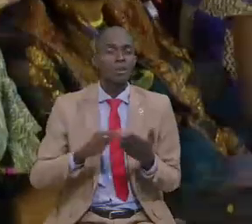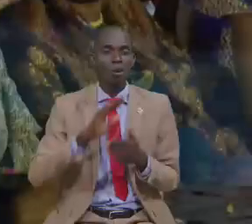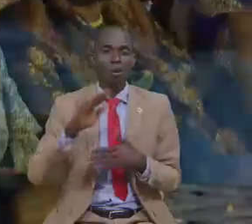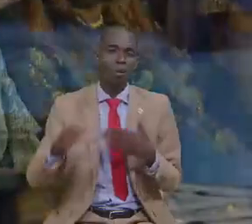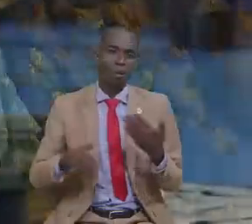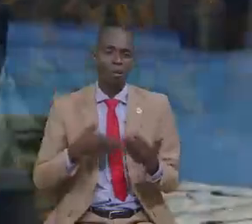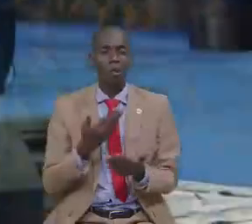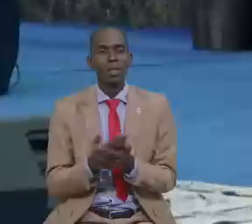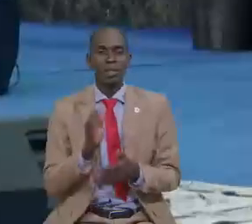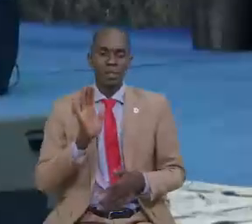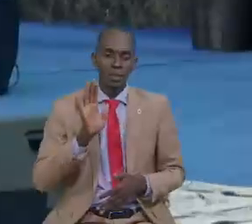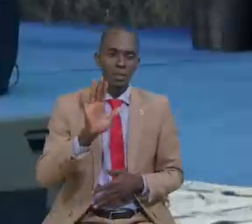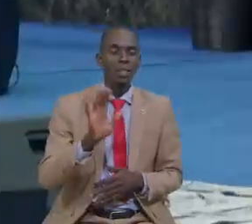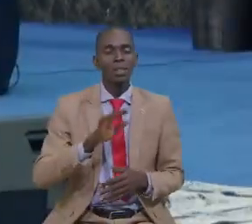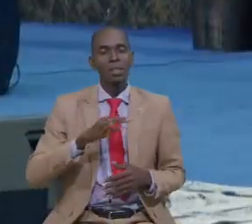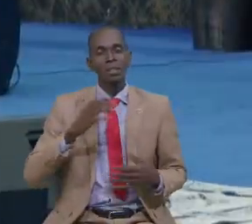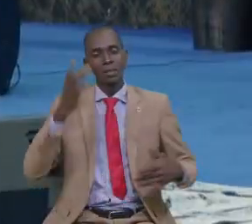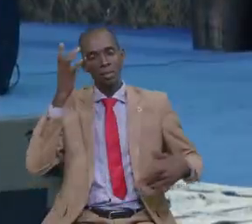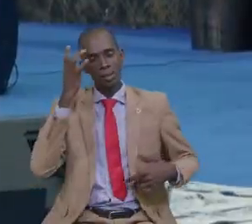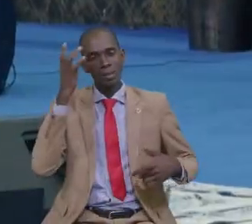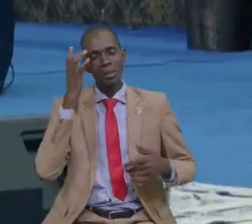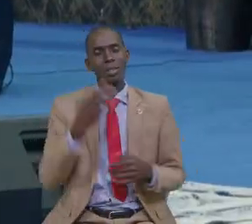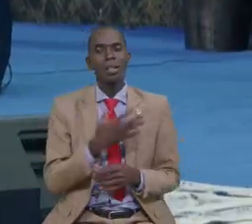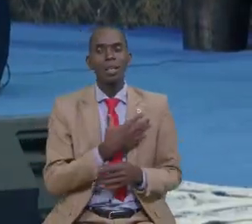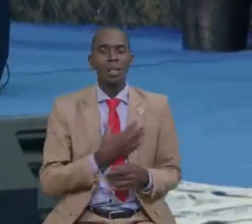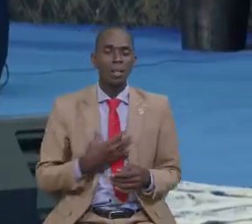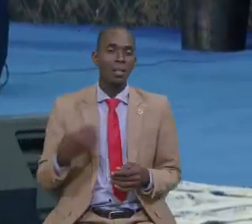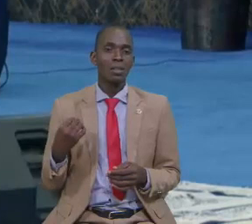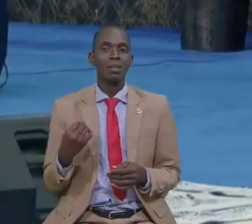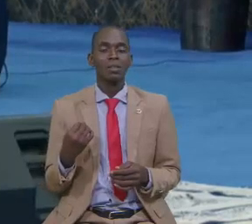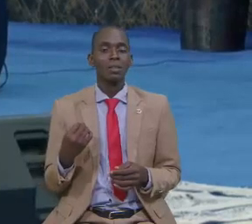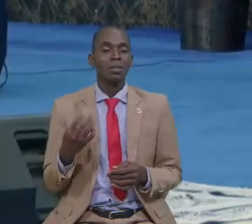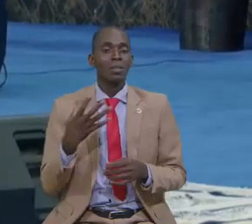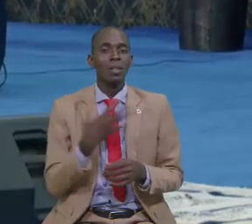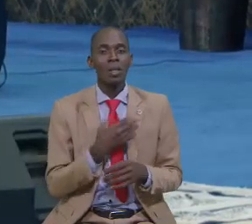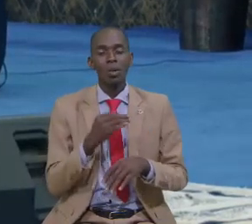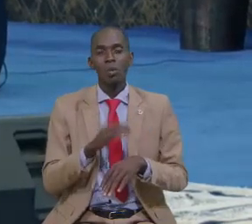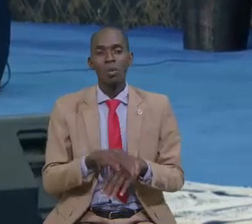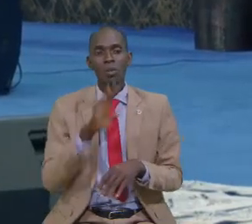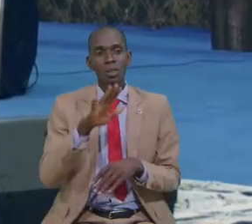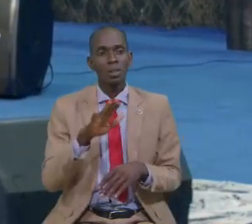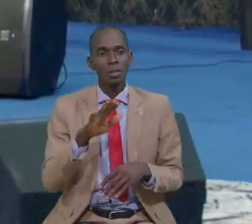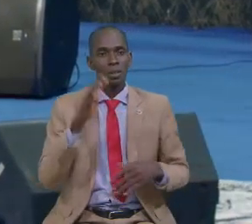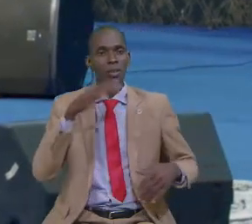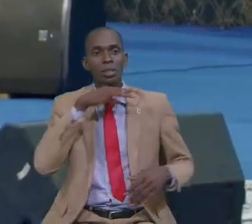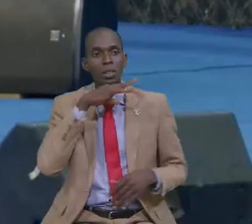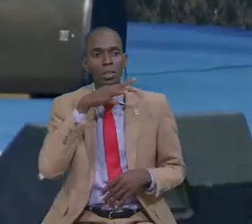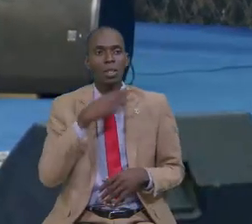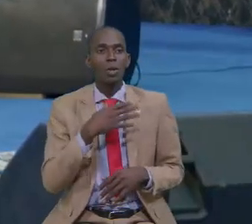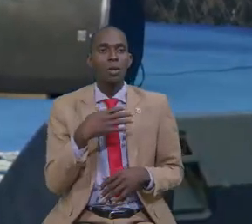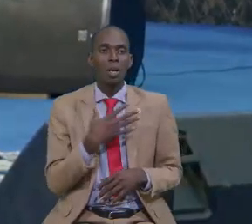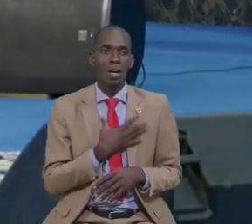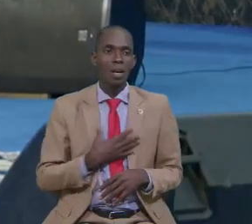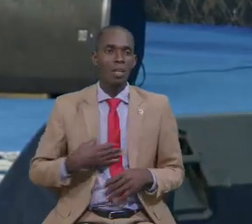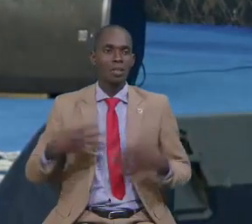thine diseases and all the inequities and Healers and